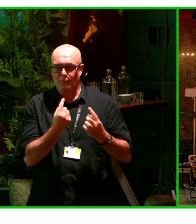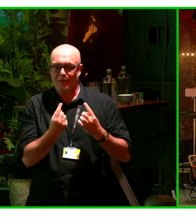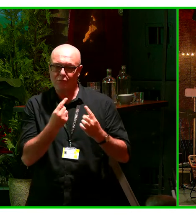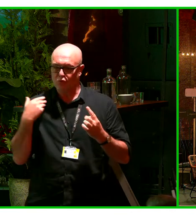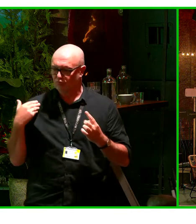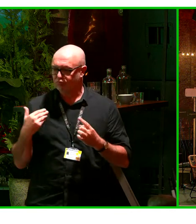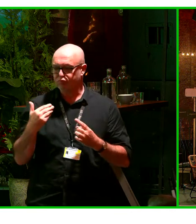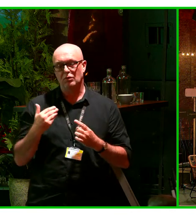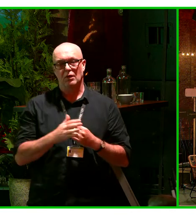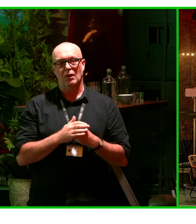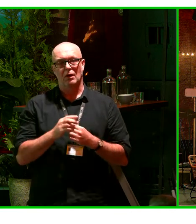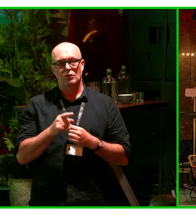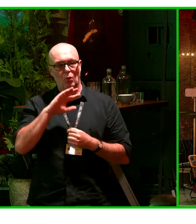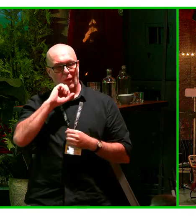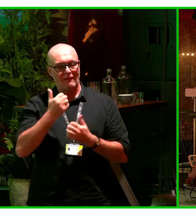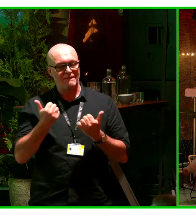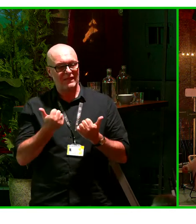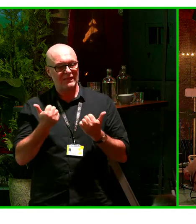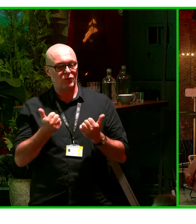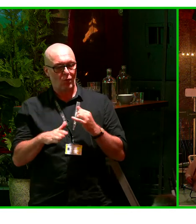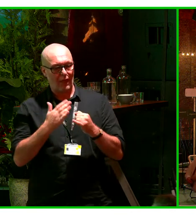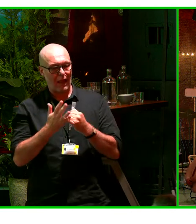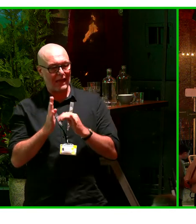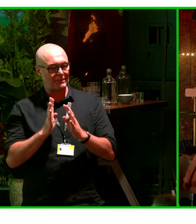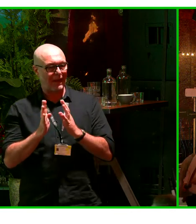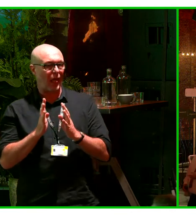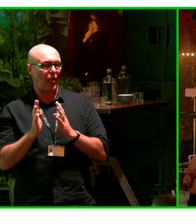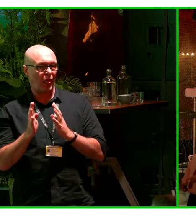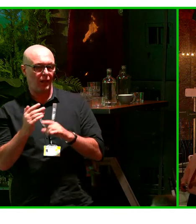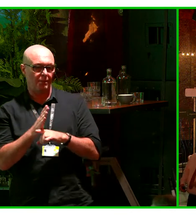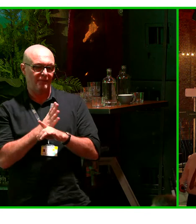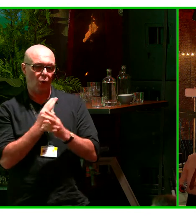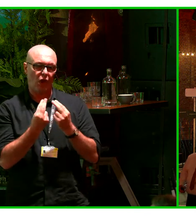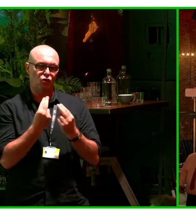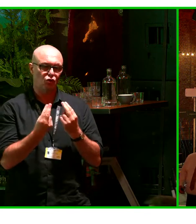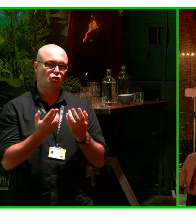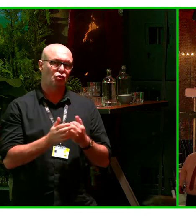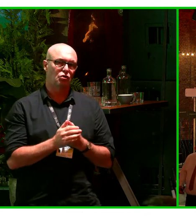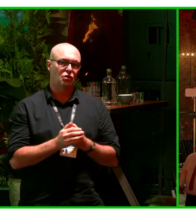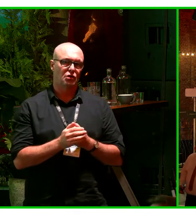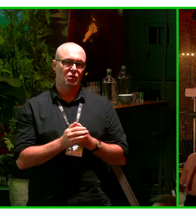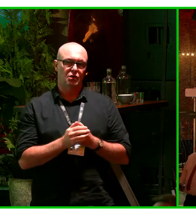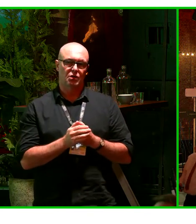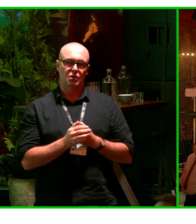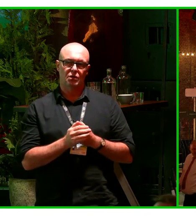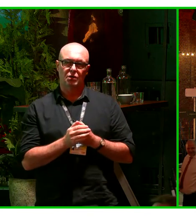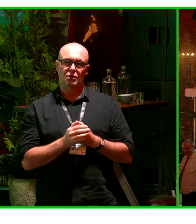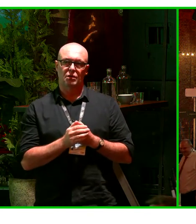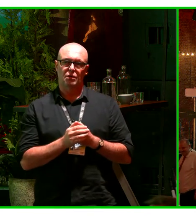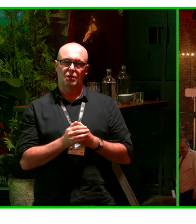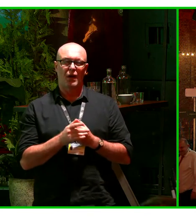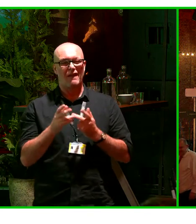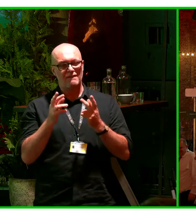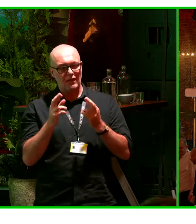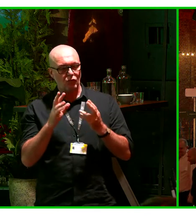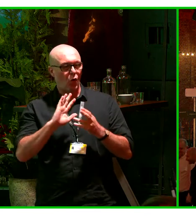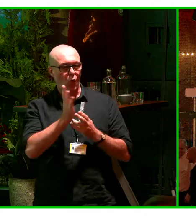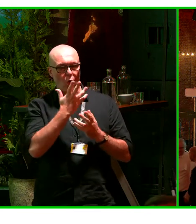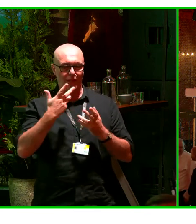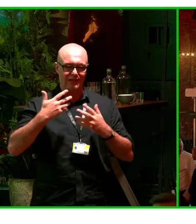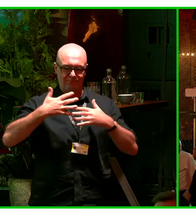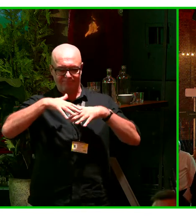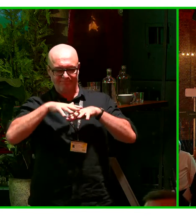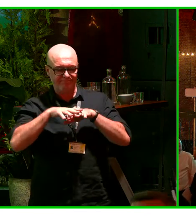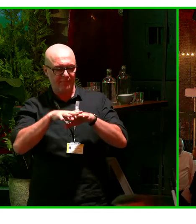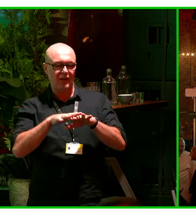today. And we're going to finish with our last panel session before lunch, where we figure out how some of this all meshes together into what some people call